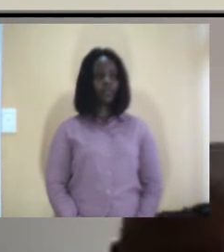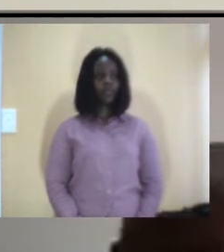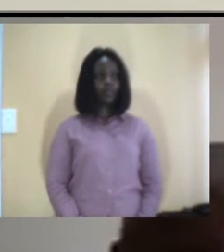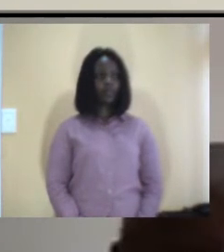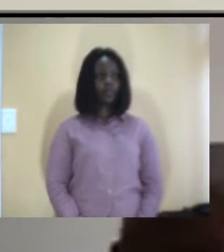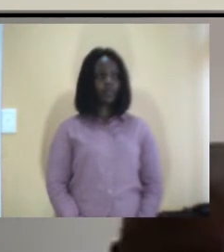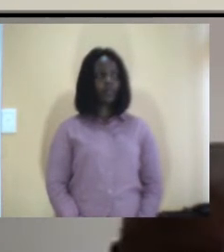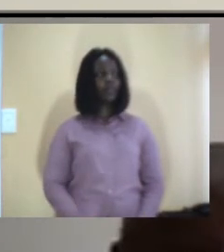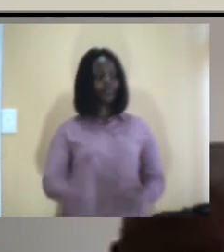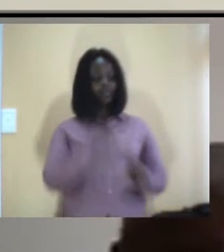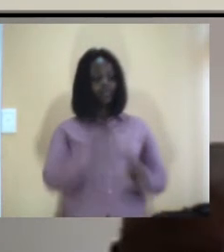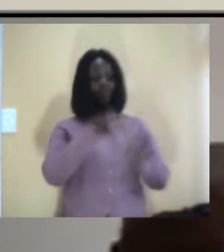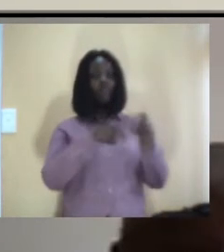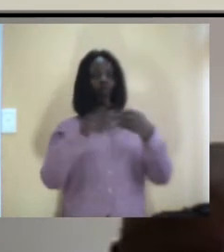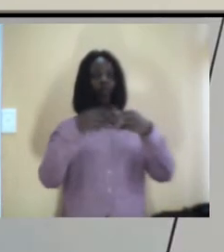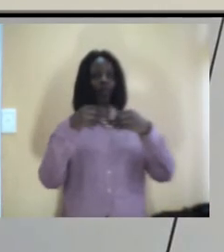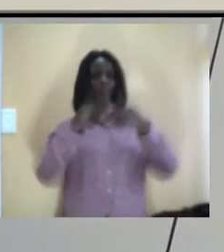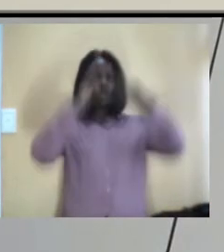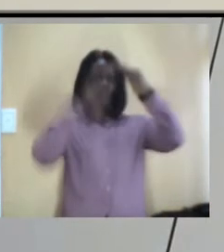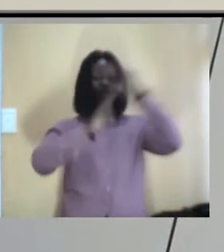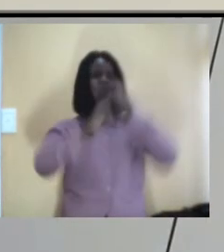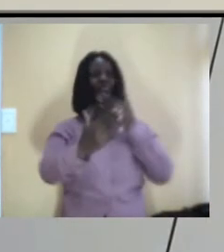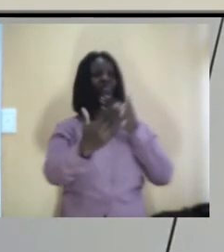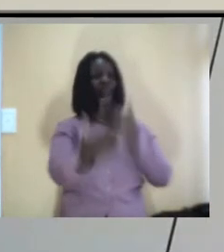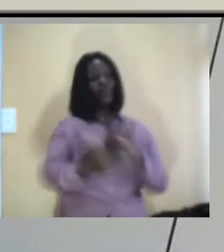Thank you, Honorable Member.